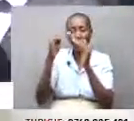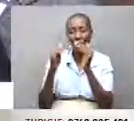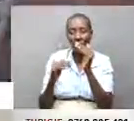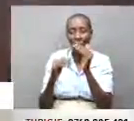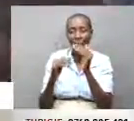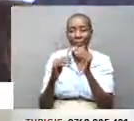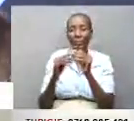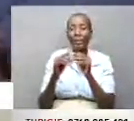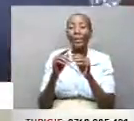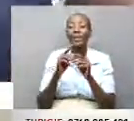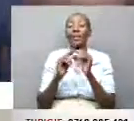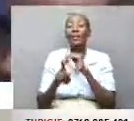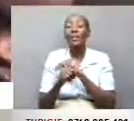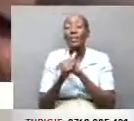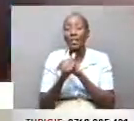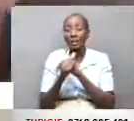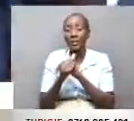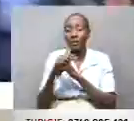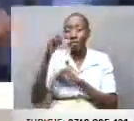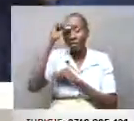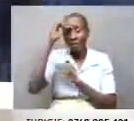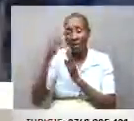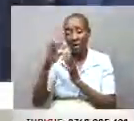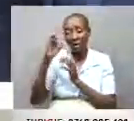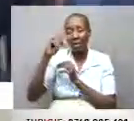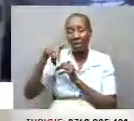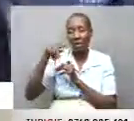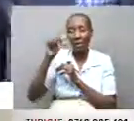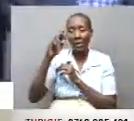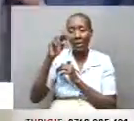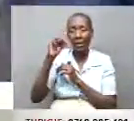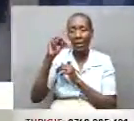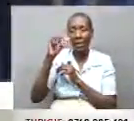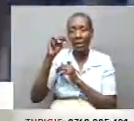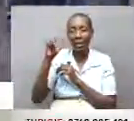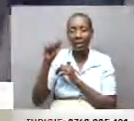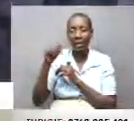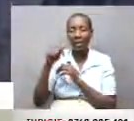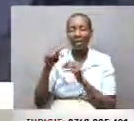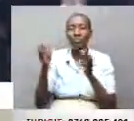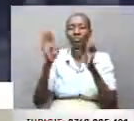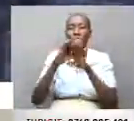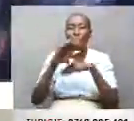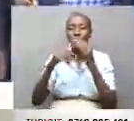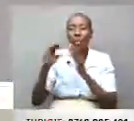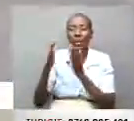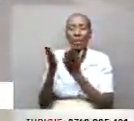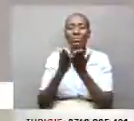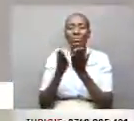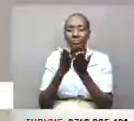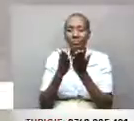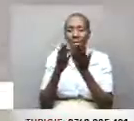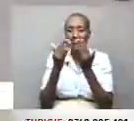Wycliffe Oparanya la kulemaza shughuli za kaunti tarehe 16 mwezi huu limeambulia patupu licha ya kuwa kutatuliwa kwa swala